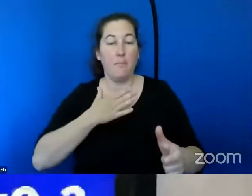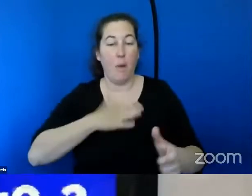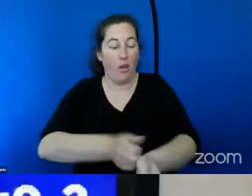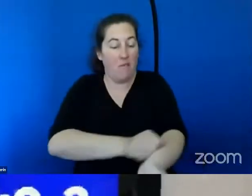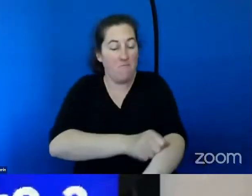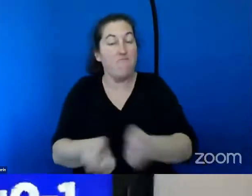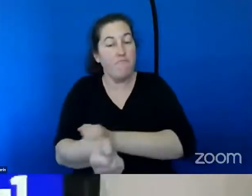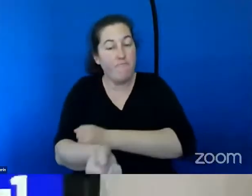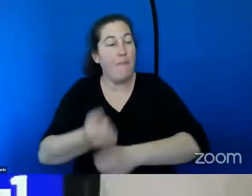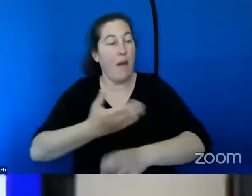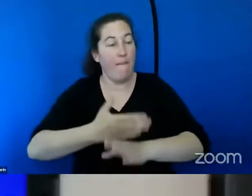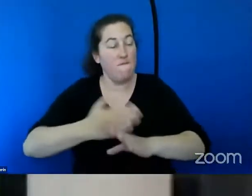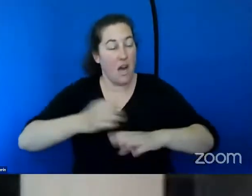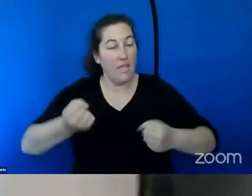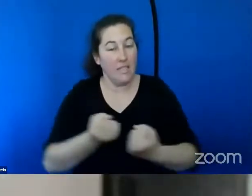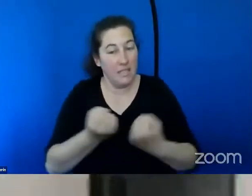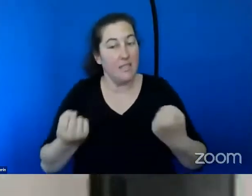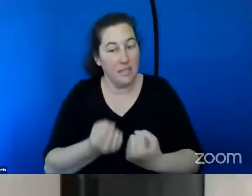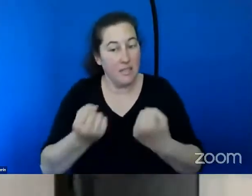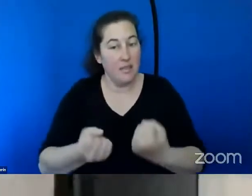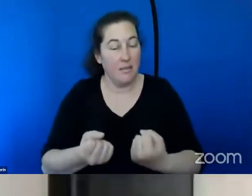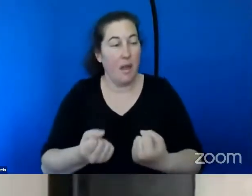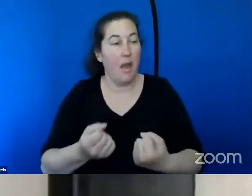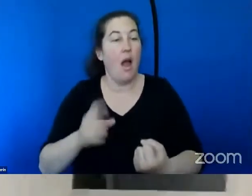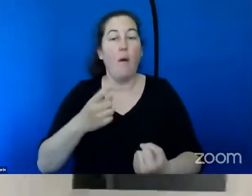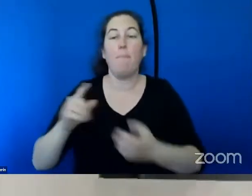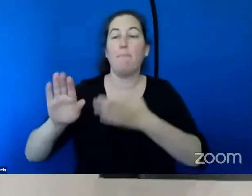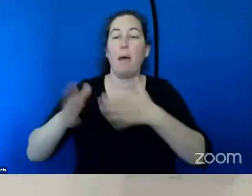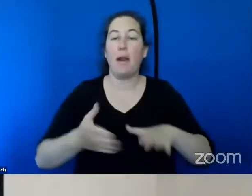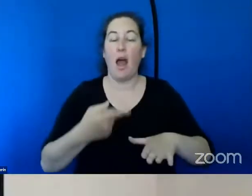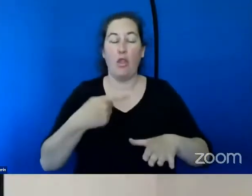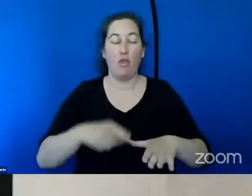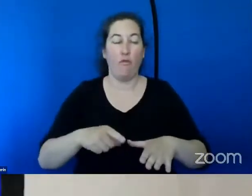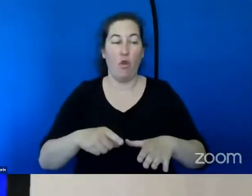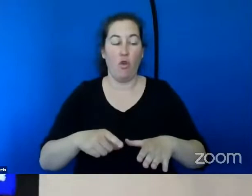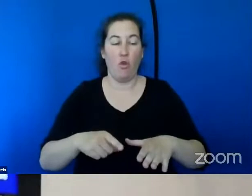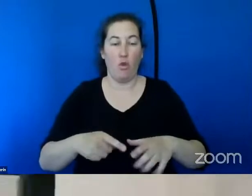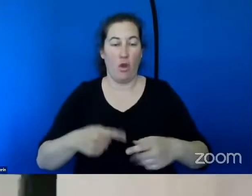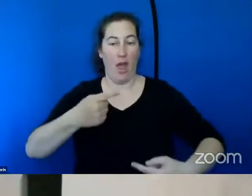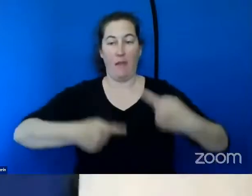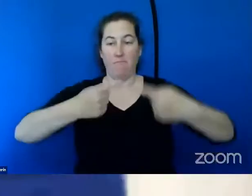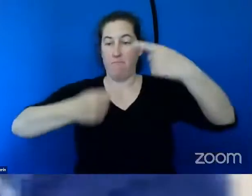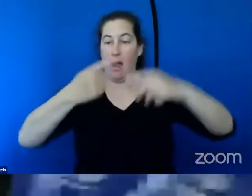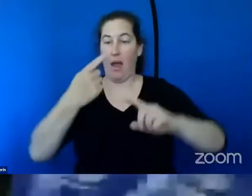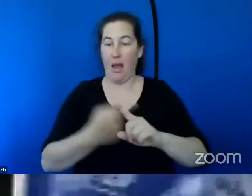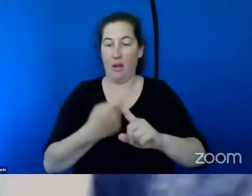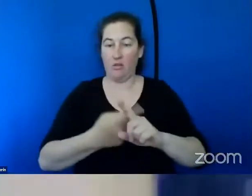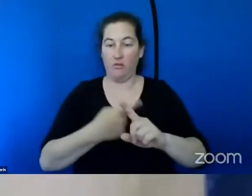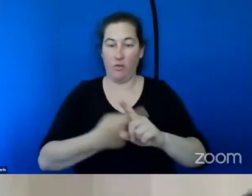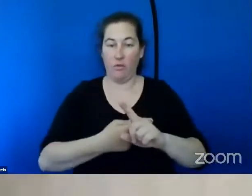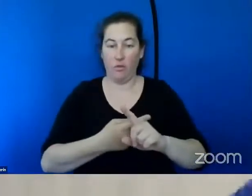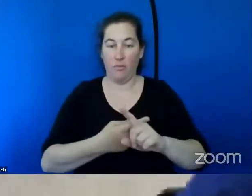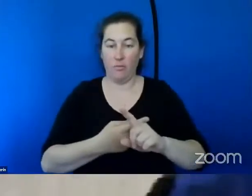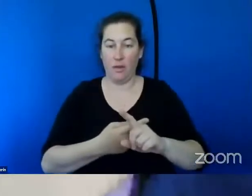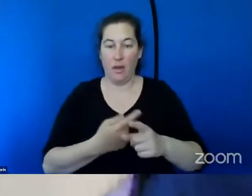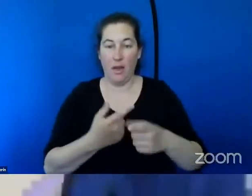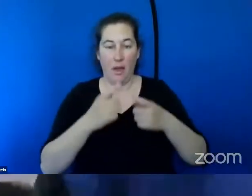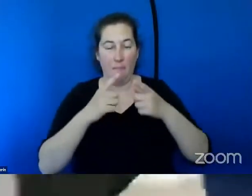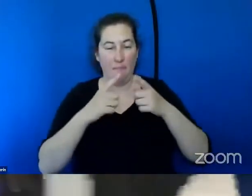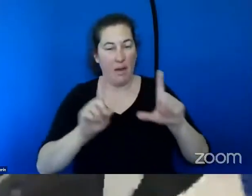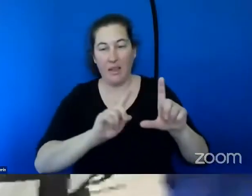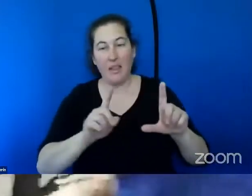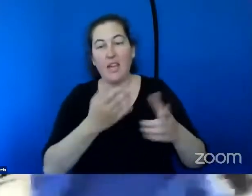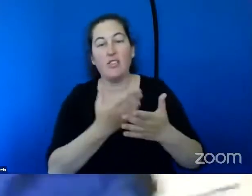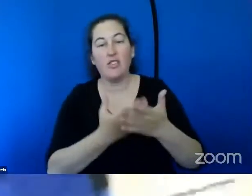Bionics move those 8 blue pieces, and away they go. He too decides to tip the box on its